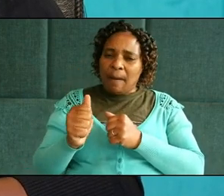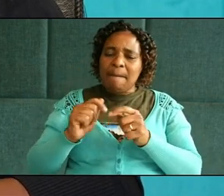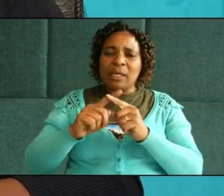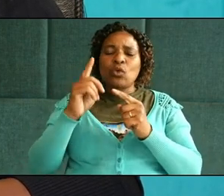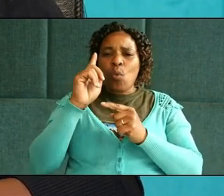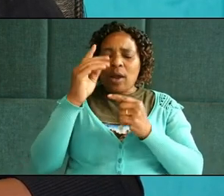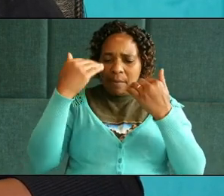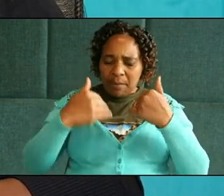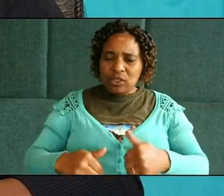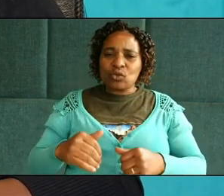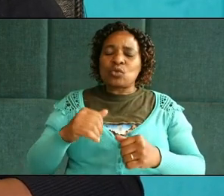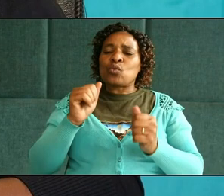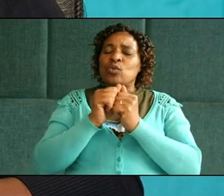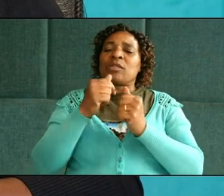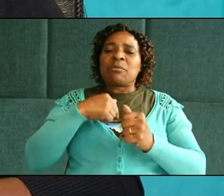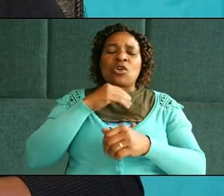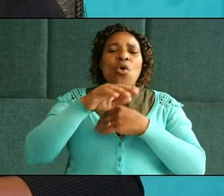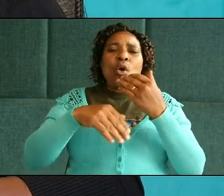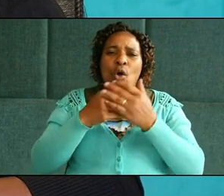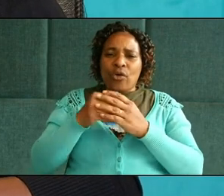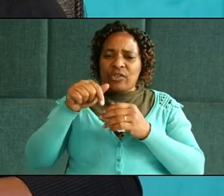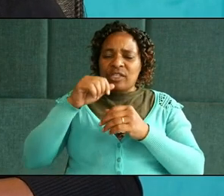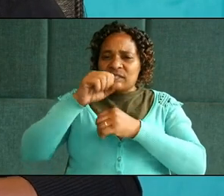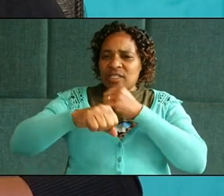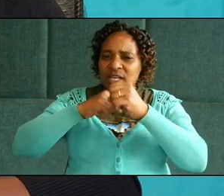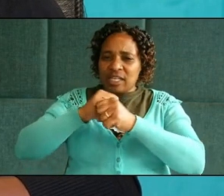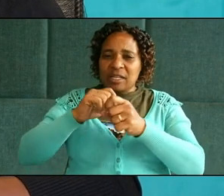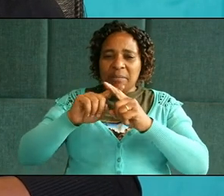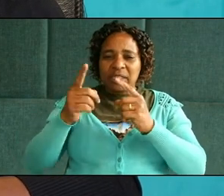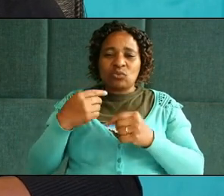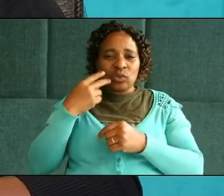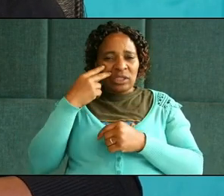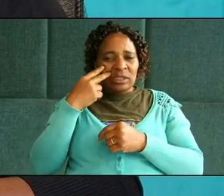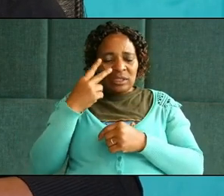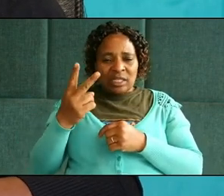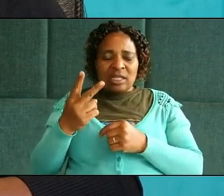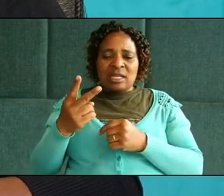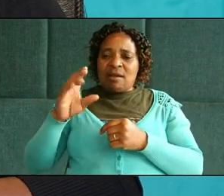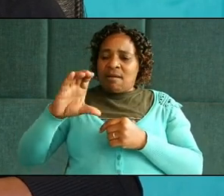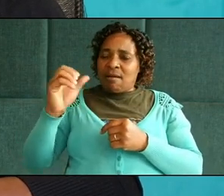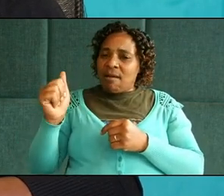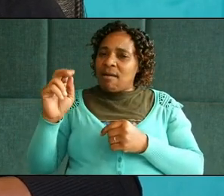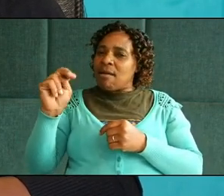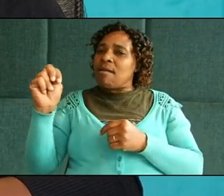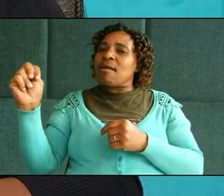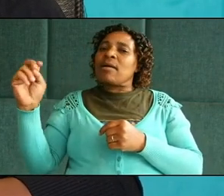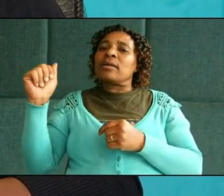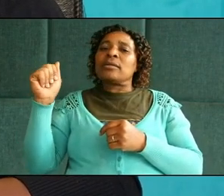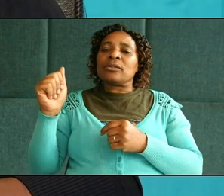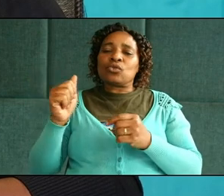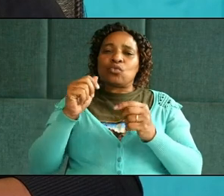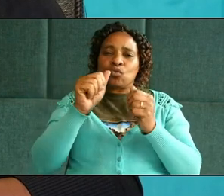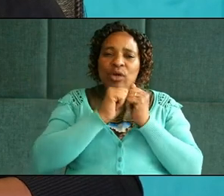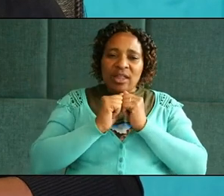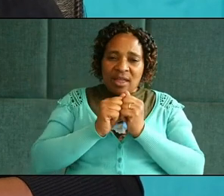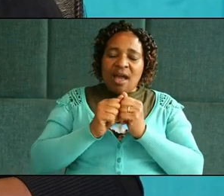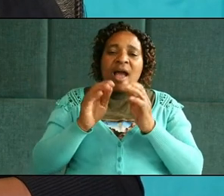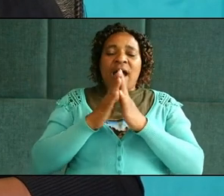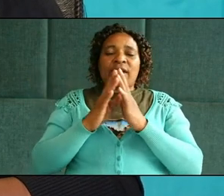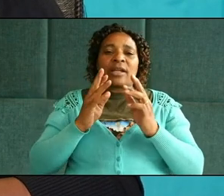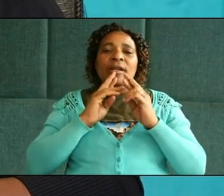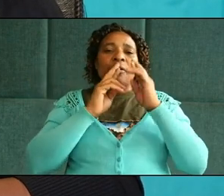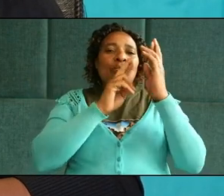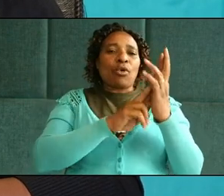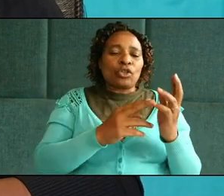person who's been with me all these years. We figured out Canaan together. We brought back the good reports together. We've